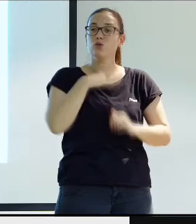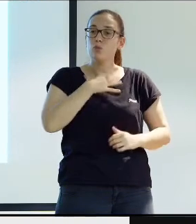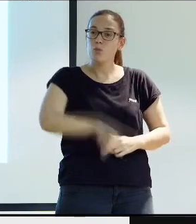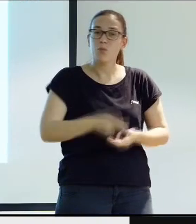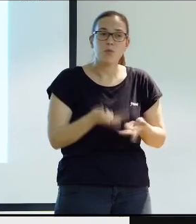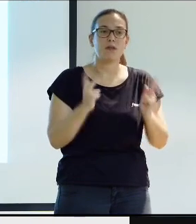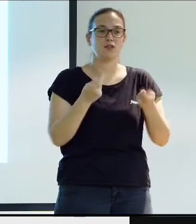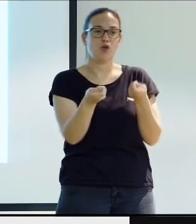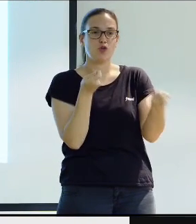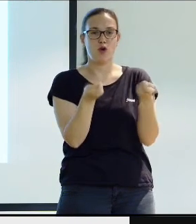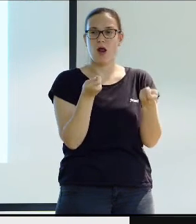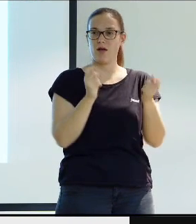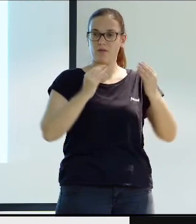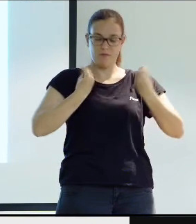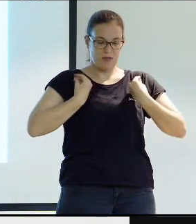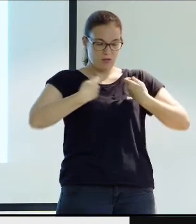And it is